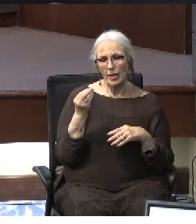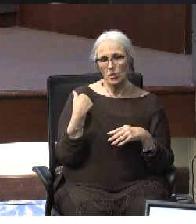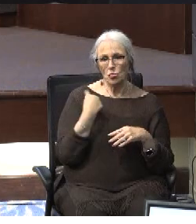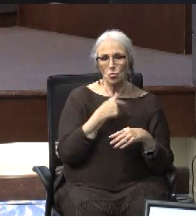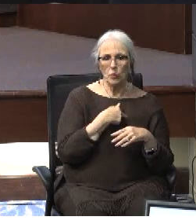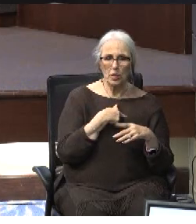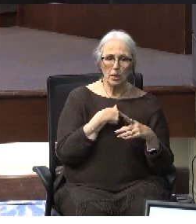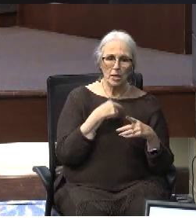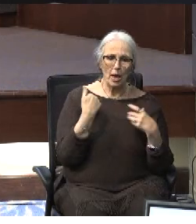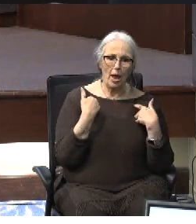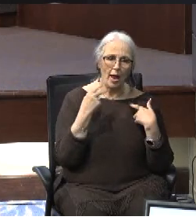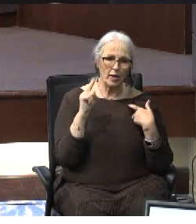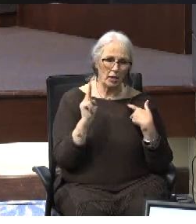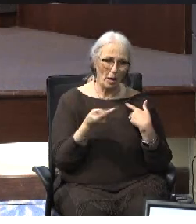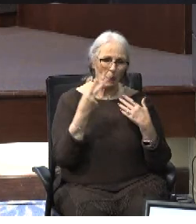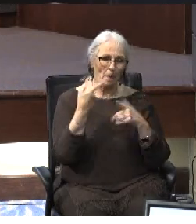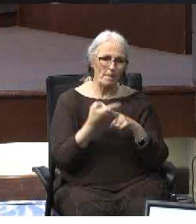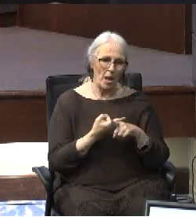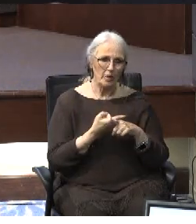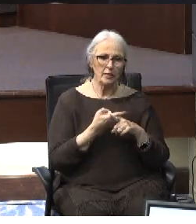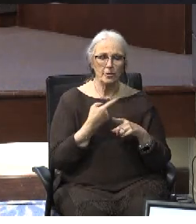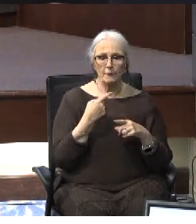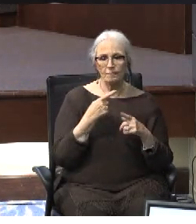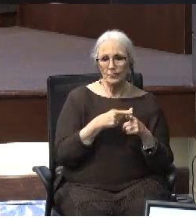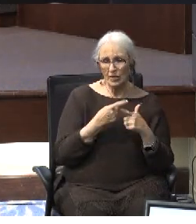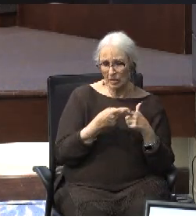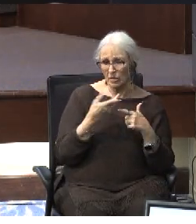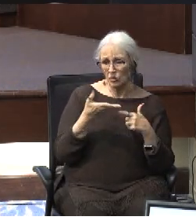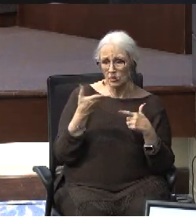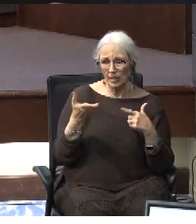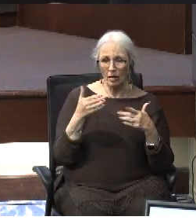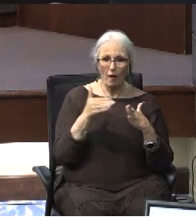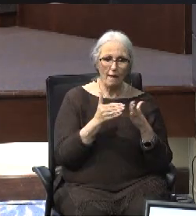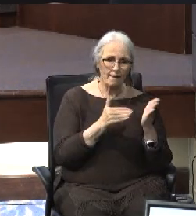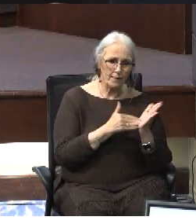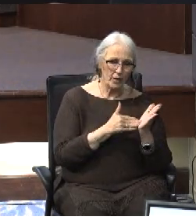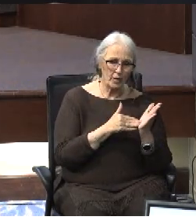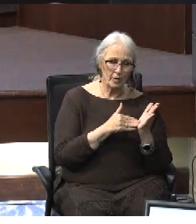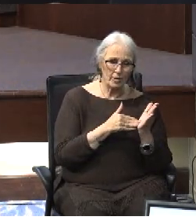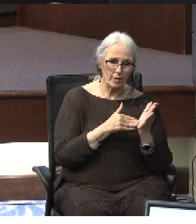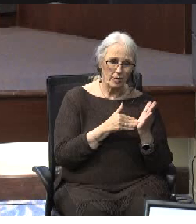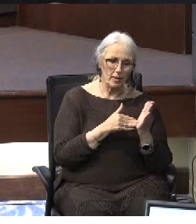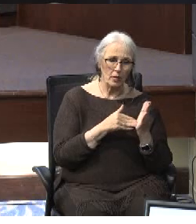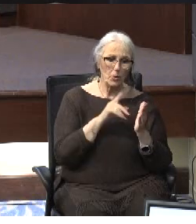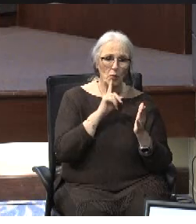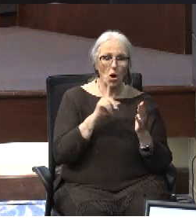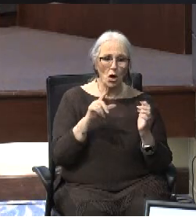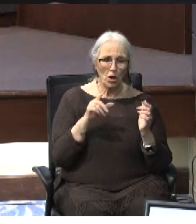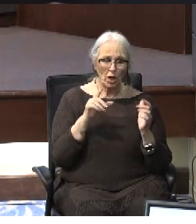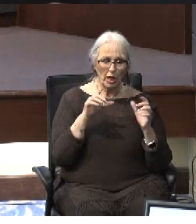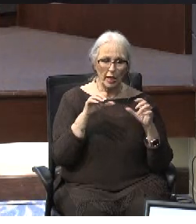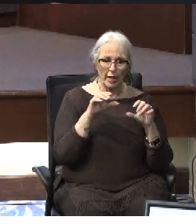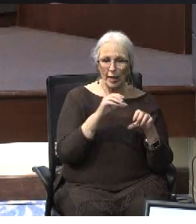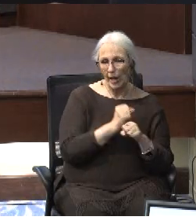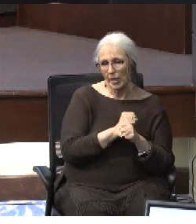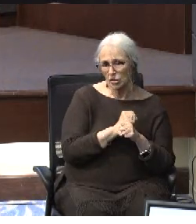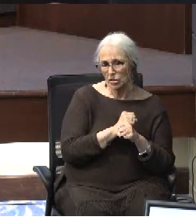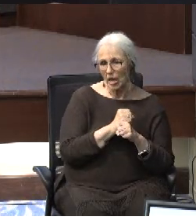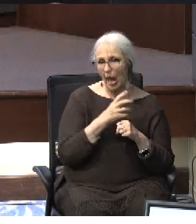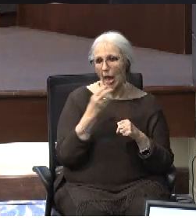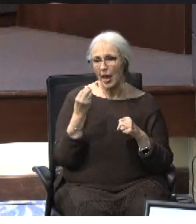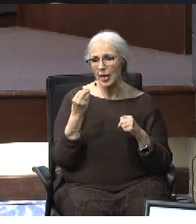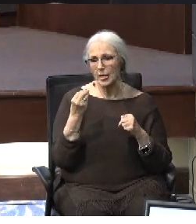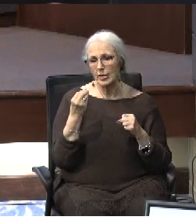are at every couple of months. So there's little things that we can do, but oftentimes it's, we are catching a person and